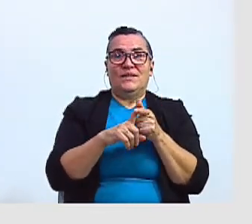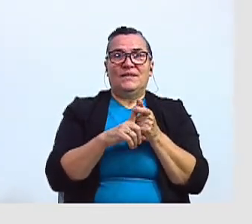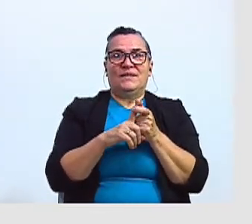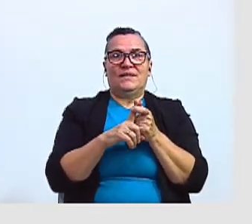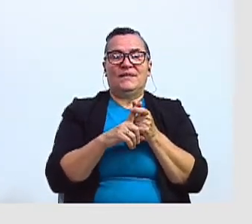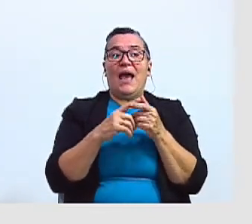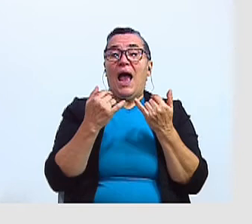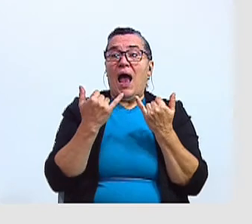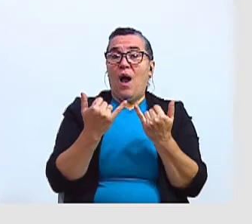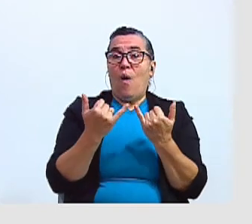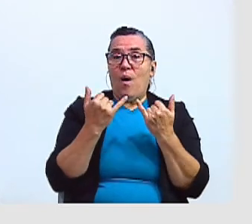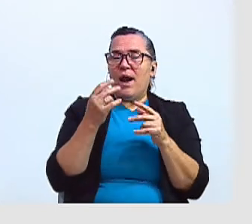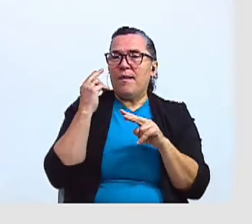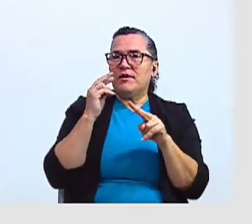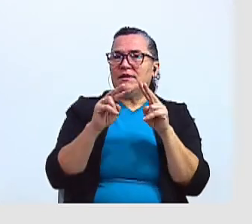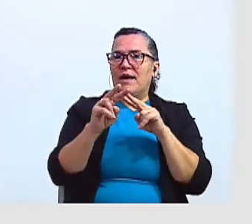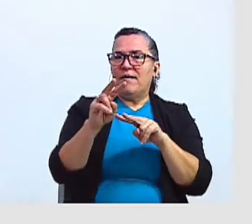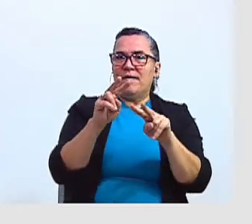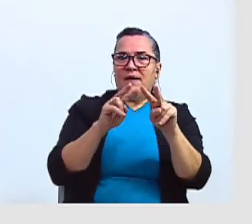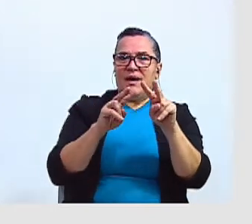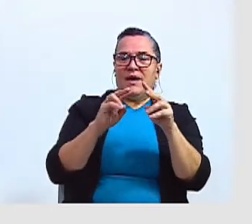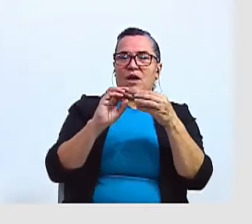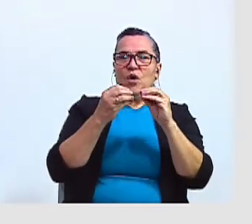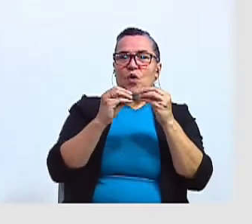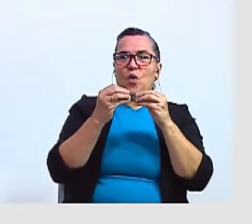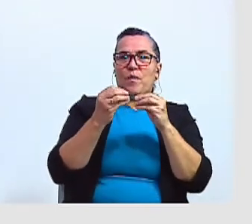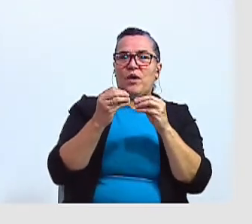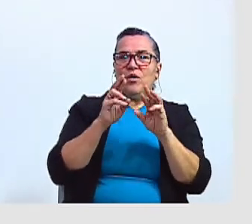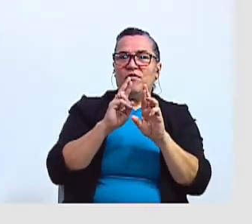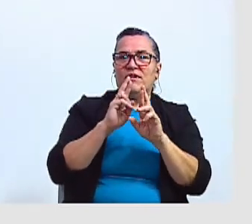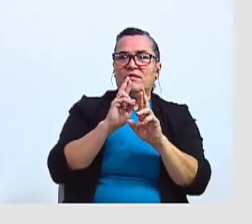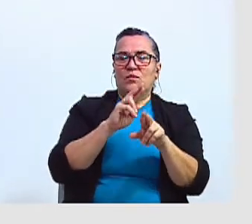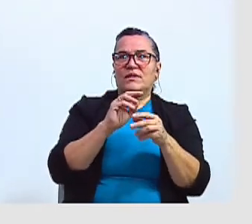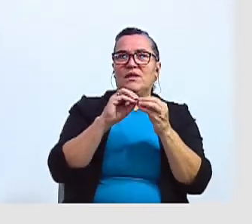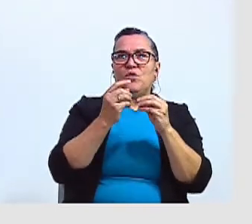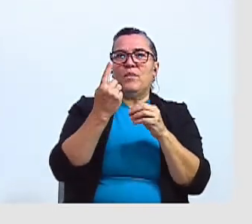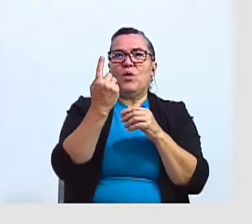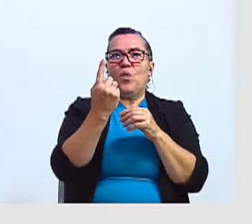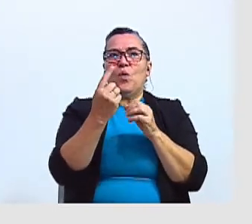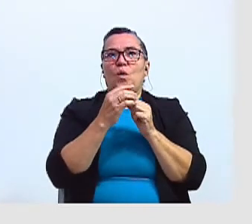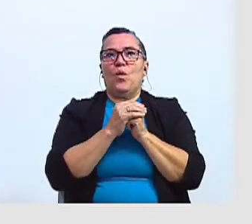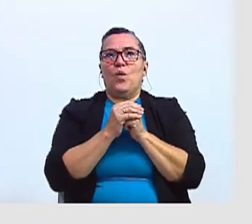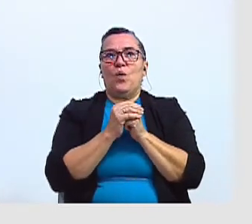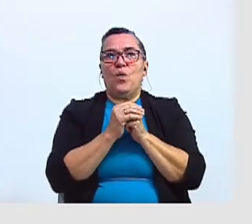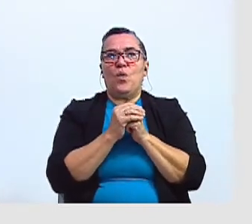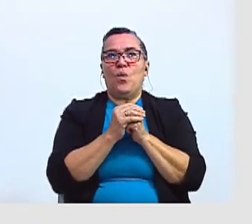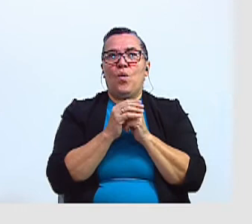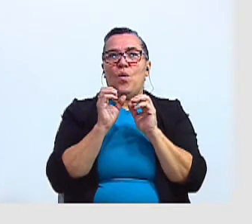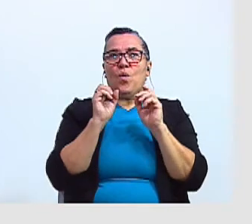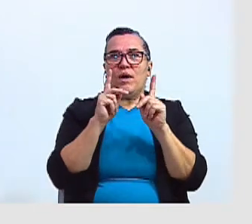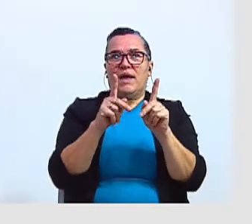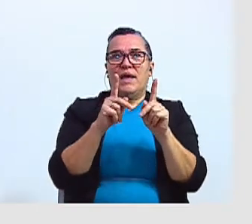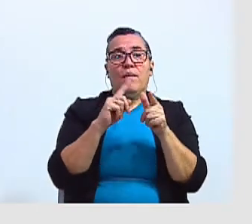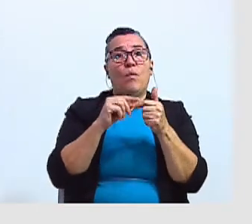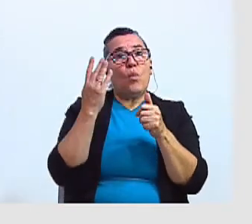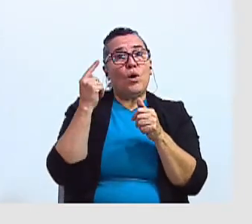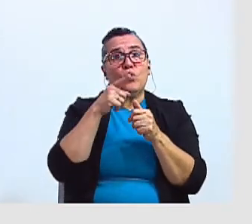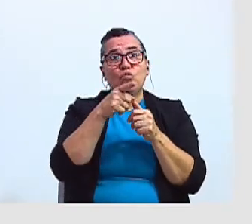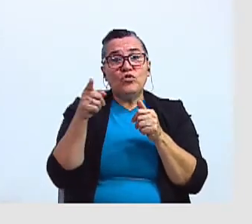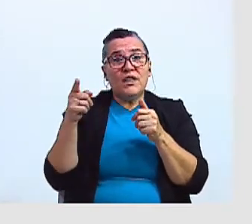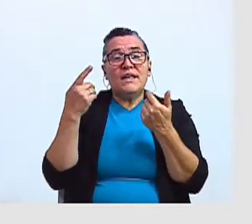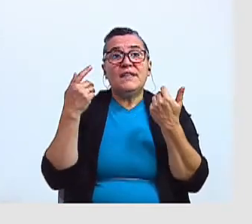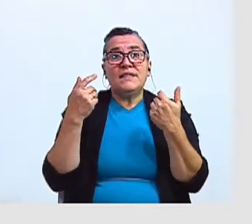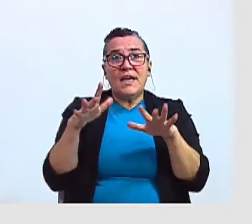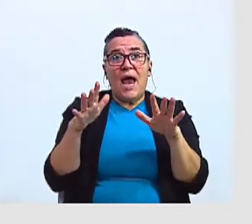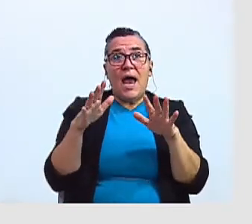are going to see answer number 1. Okay, because you already watched